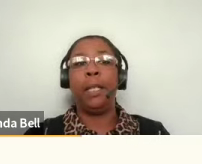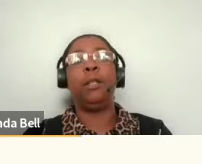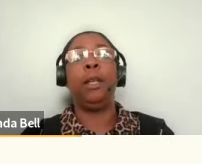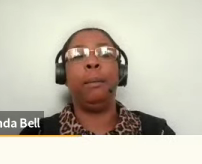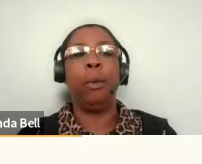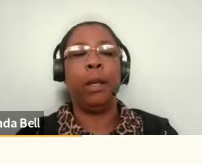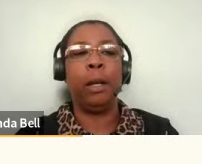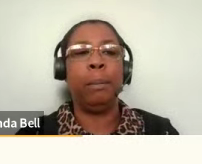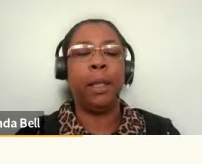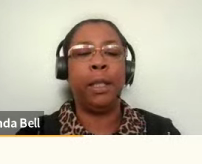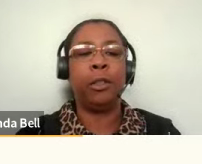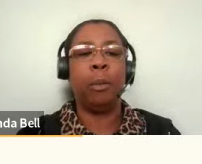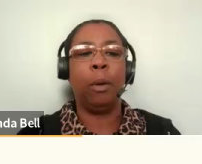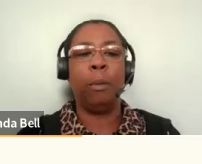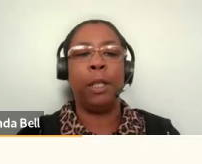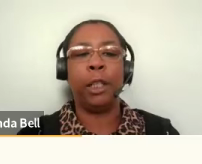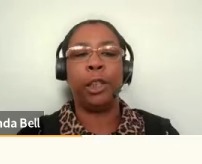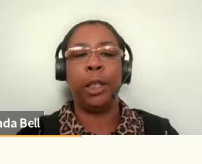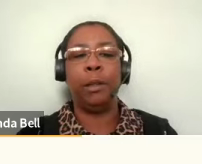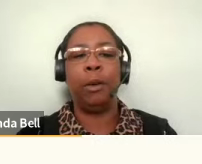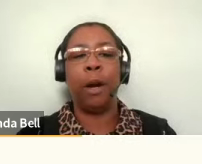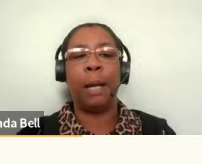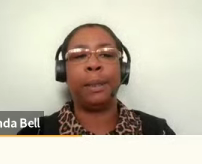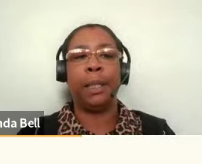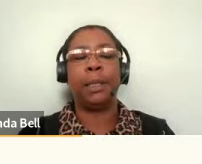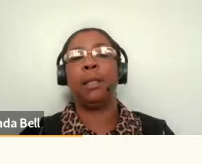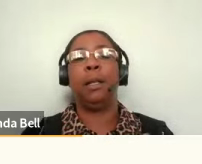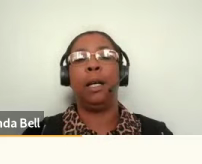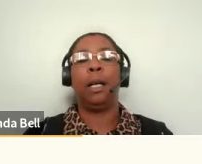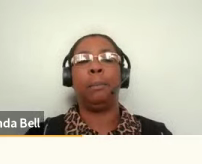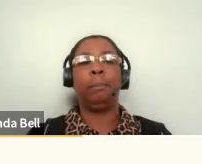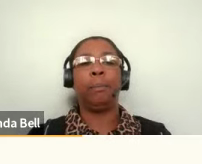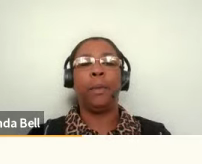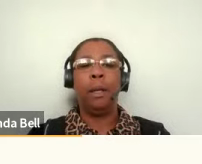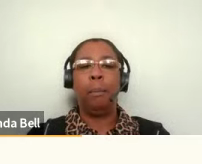treatment element to them, whether it be clean and sober, harm reduction, or abstinence